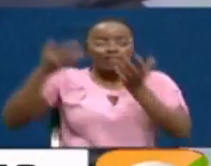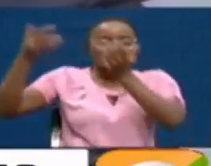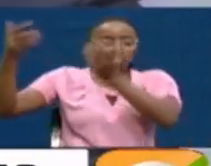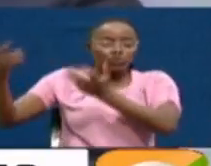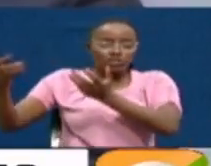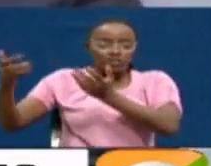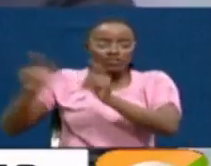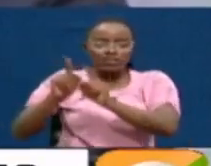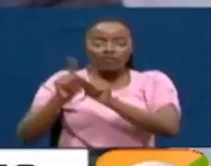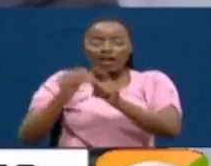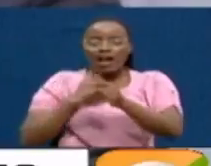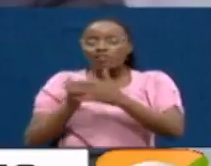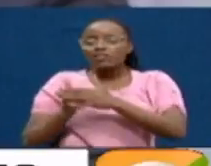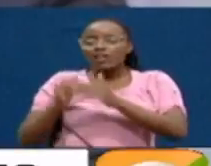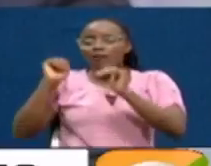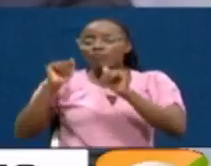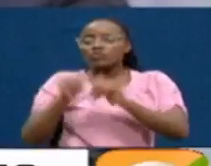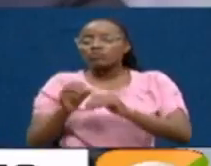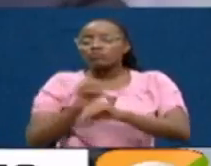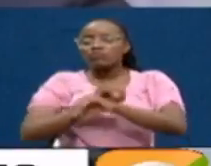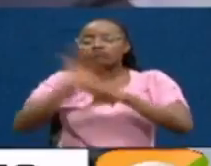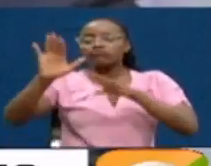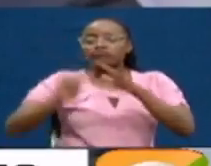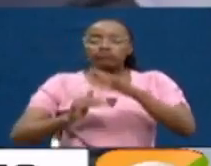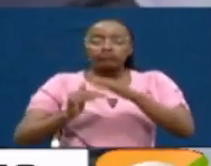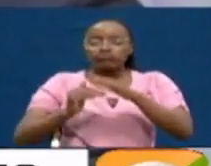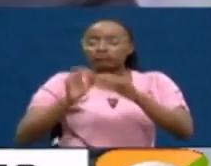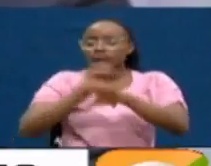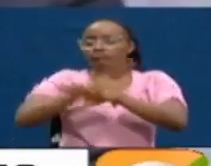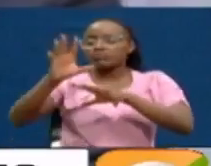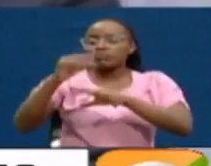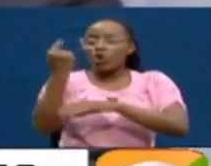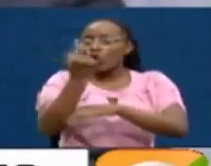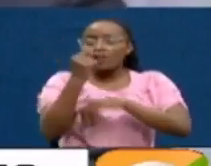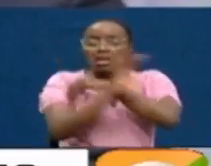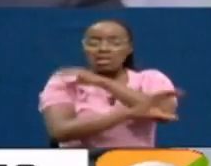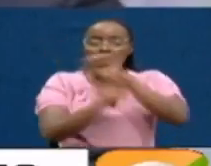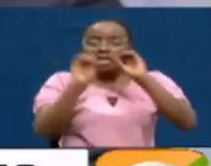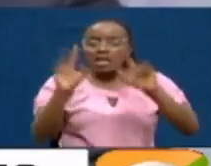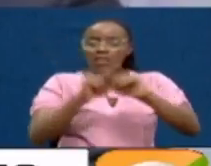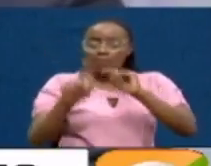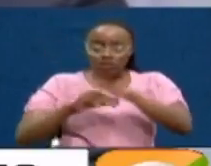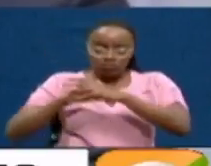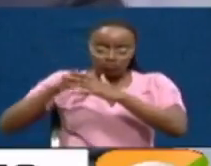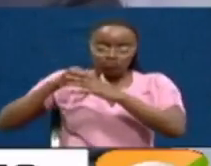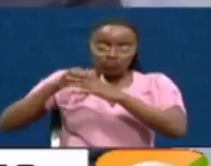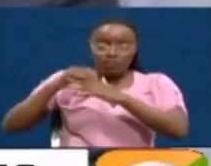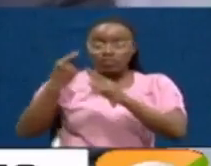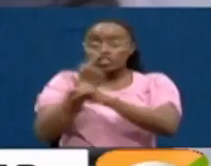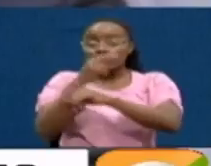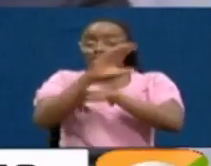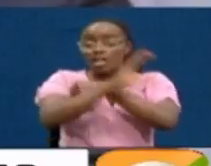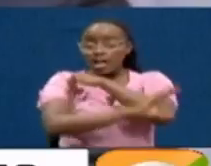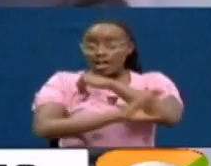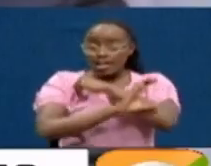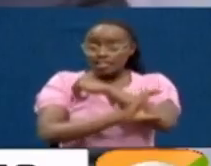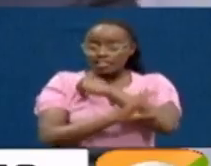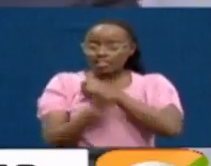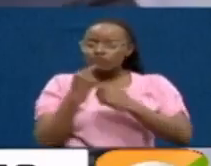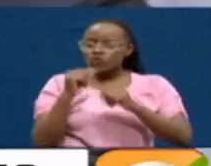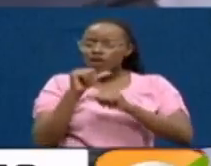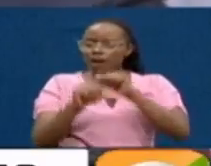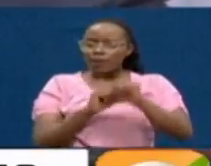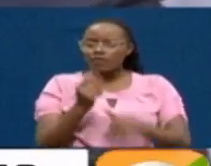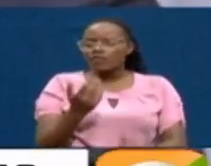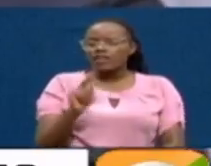appeal beyond our boundaries. Okay. That can be used. Okay. Well, just talking to my colleague here, and we're saying, Kenya